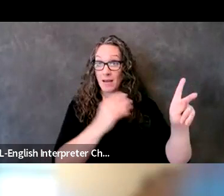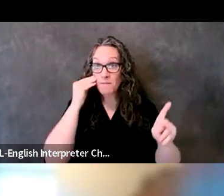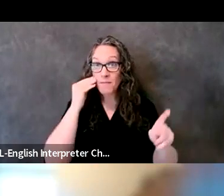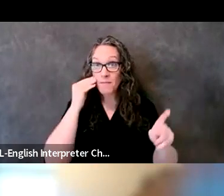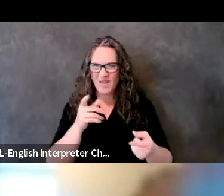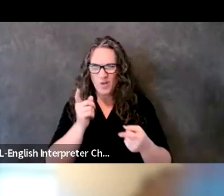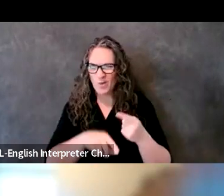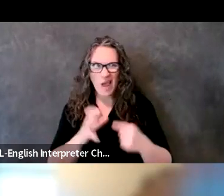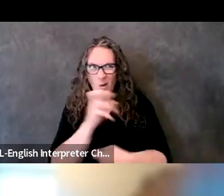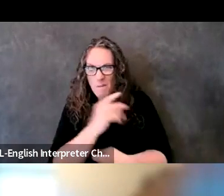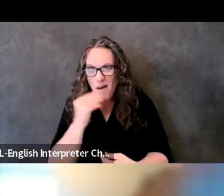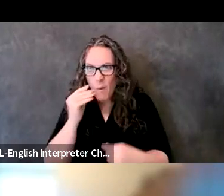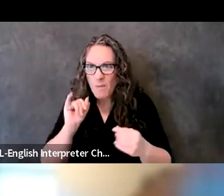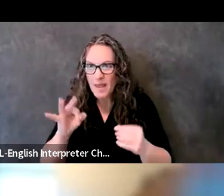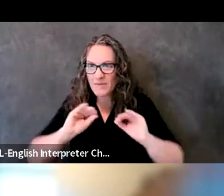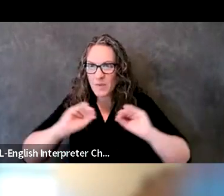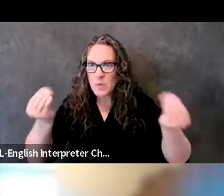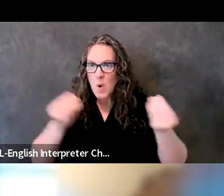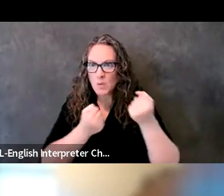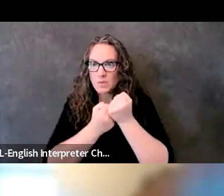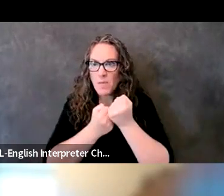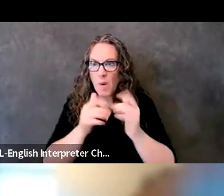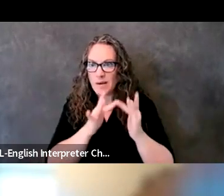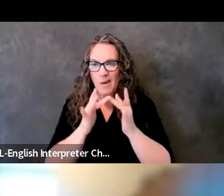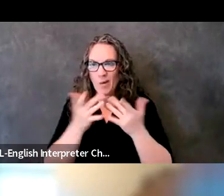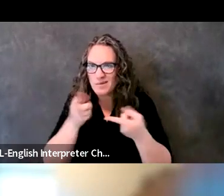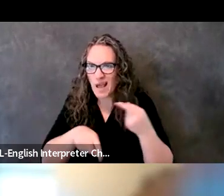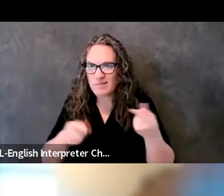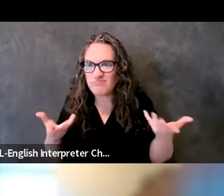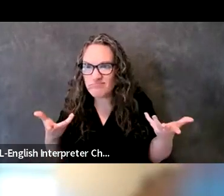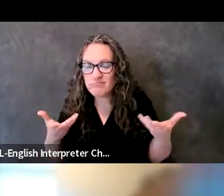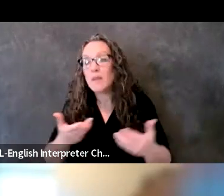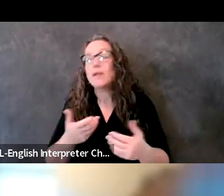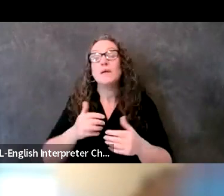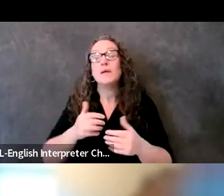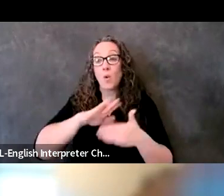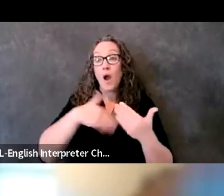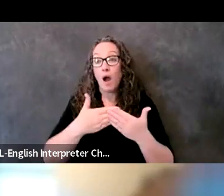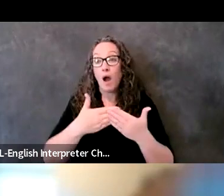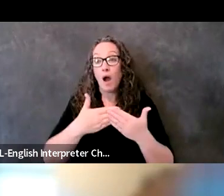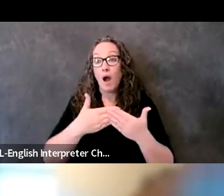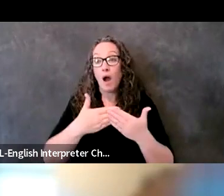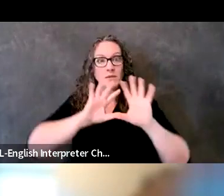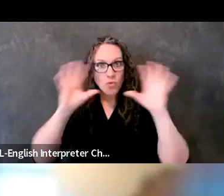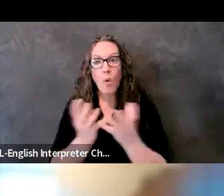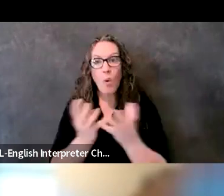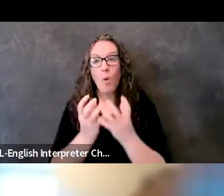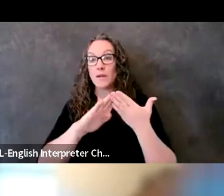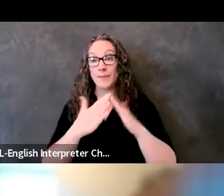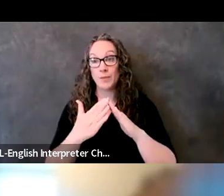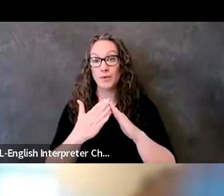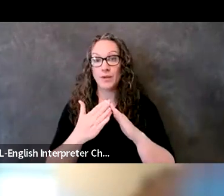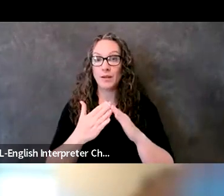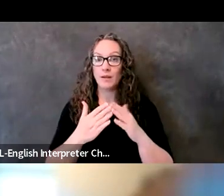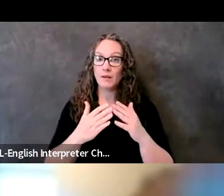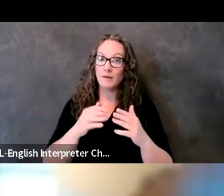network isn't there. All of those things are also going to take the whole community, and that's when those